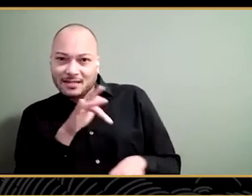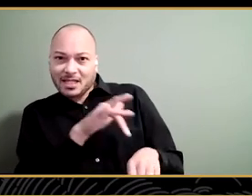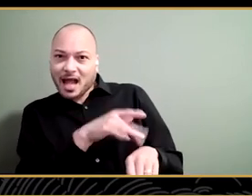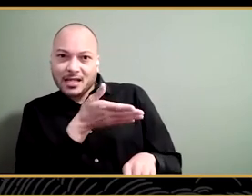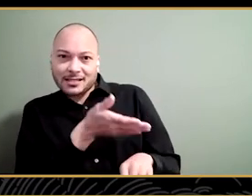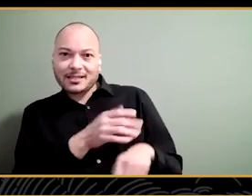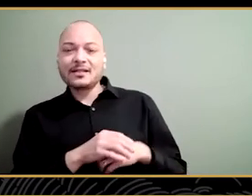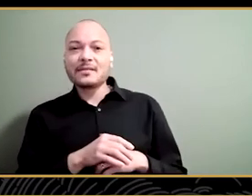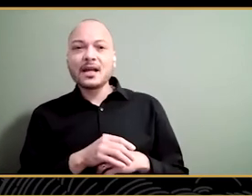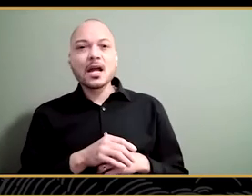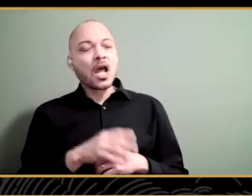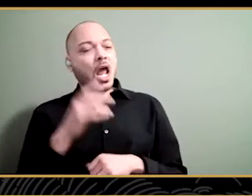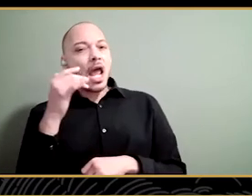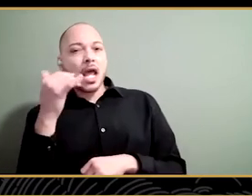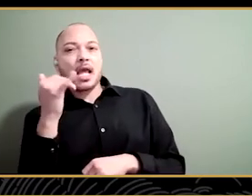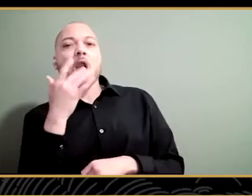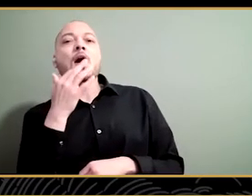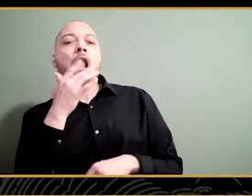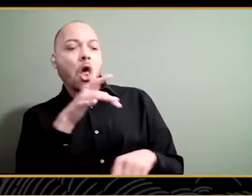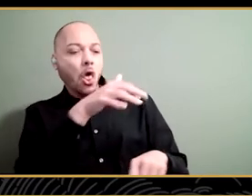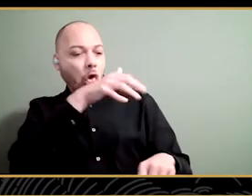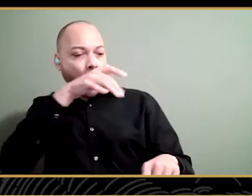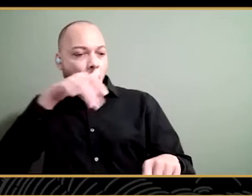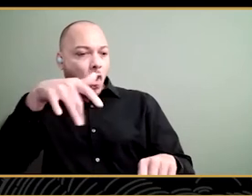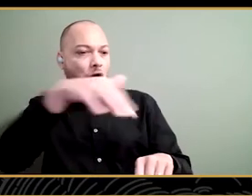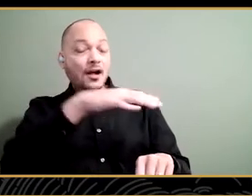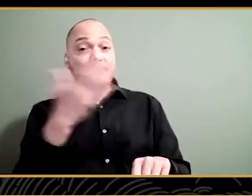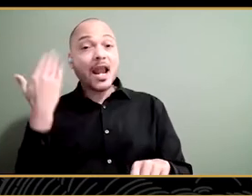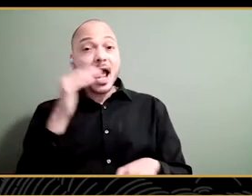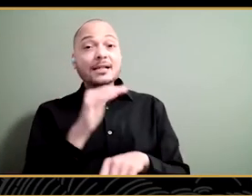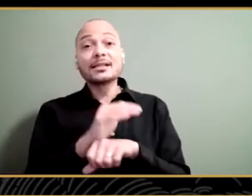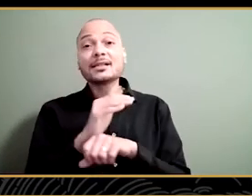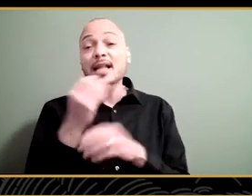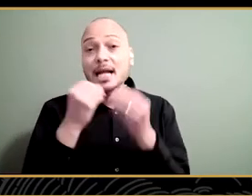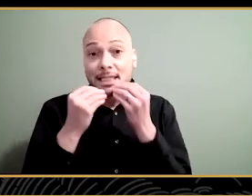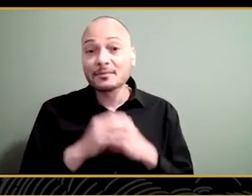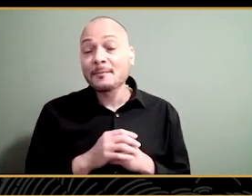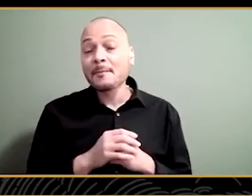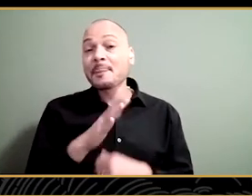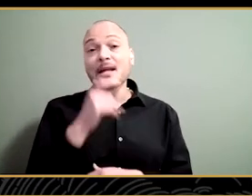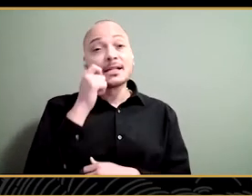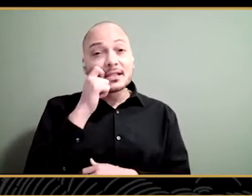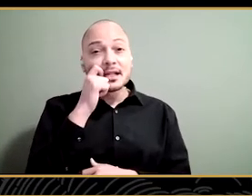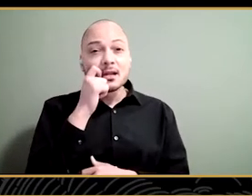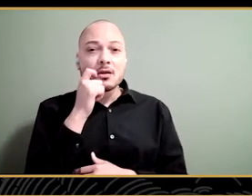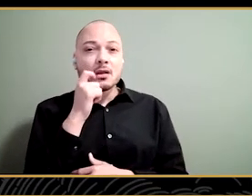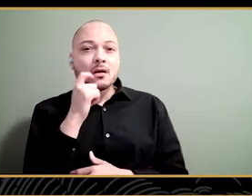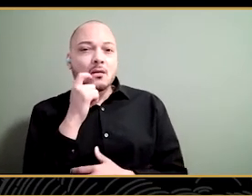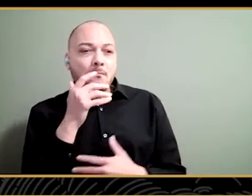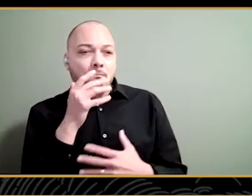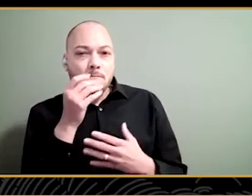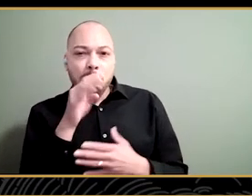Yellow halo of last night's dinner. His skin blanched blue fresco.